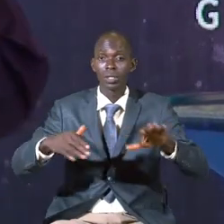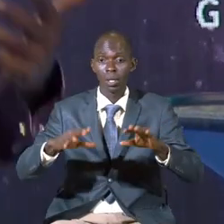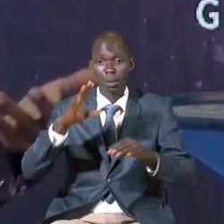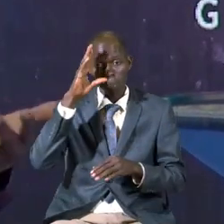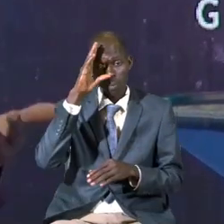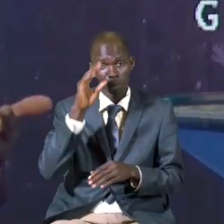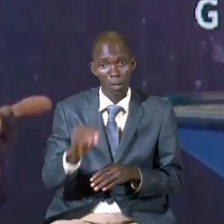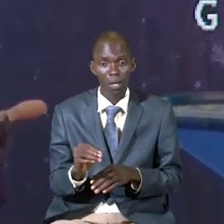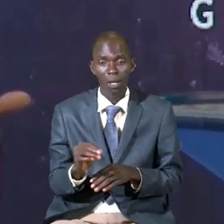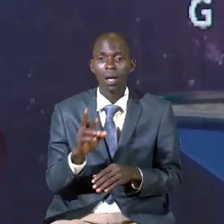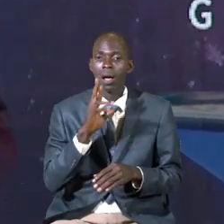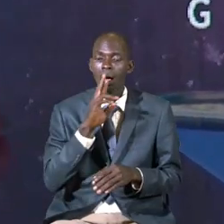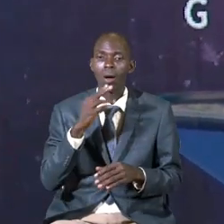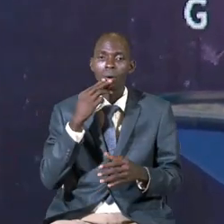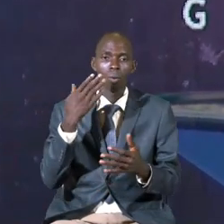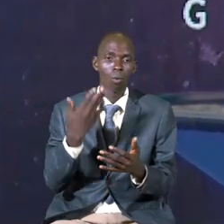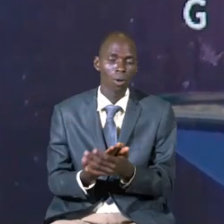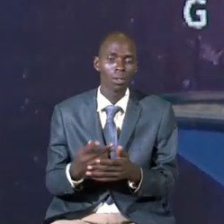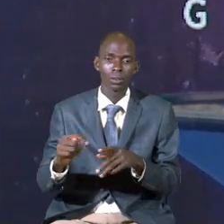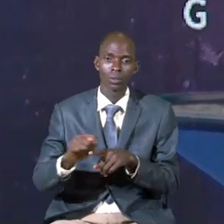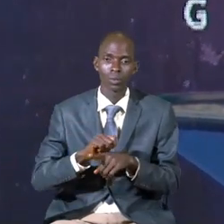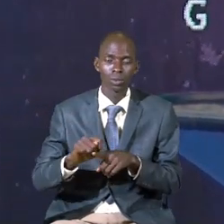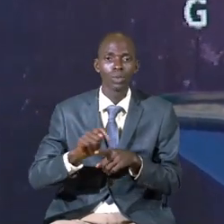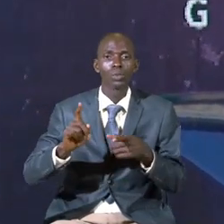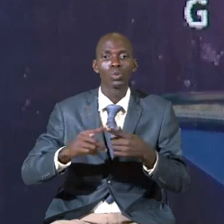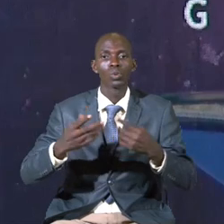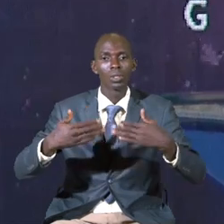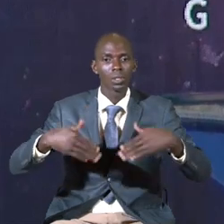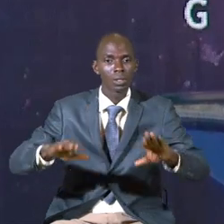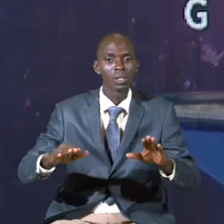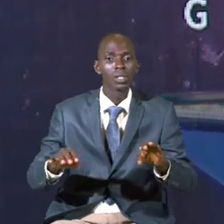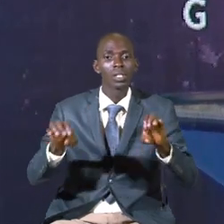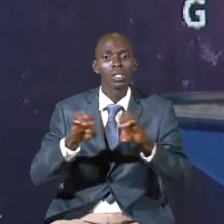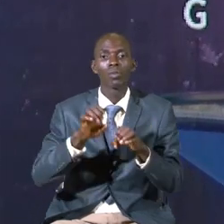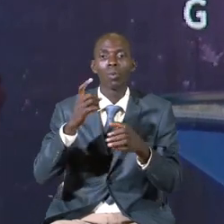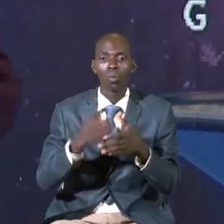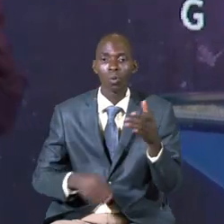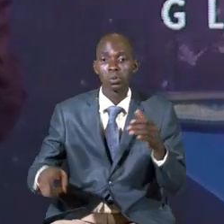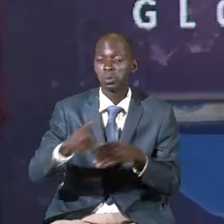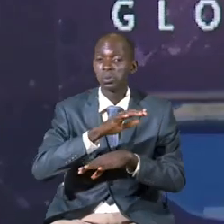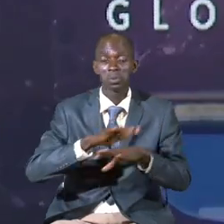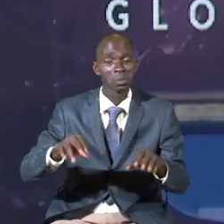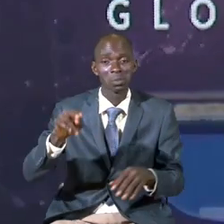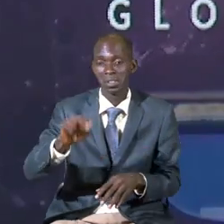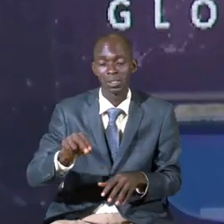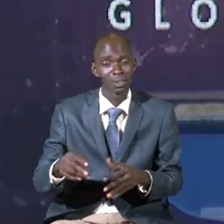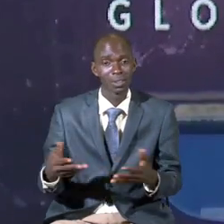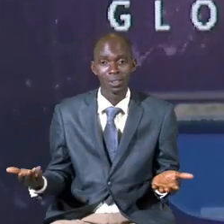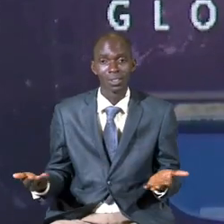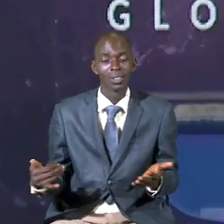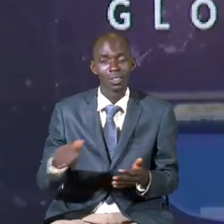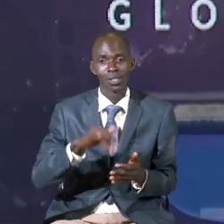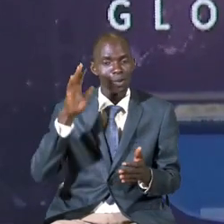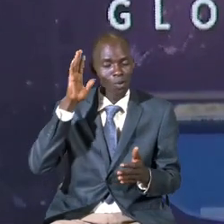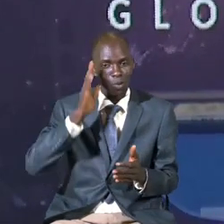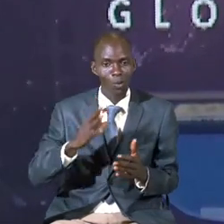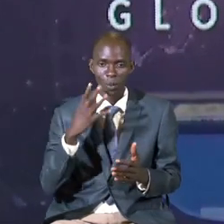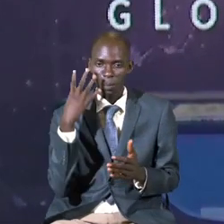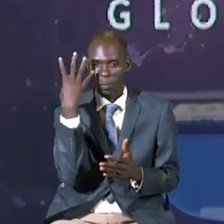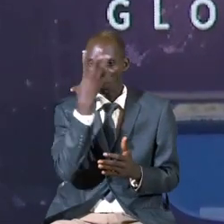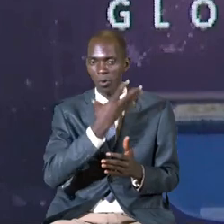are trained to sell even what you don't need they'll wrap it up they'll